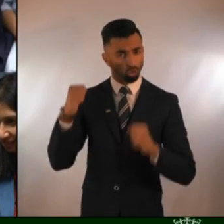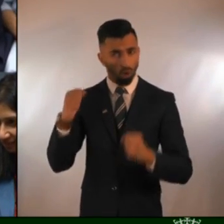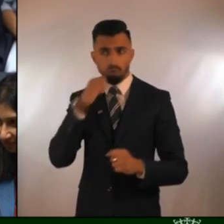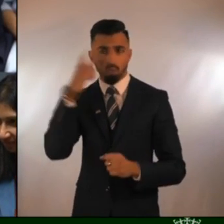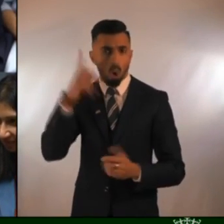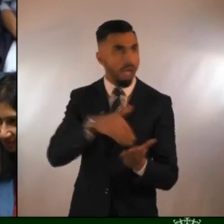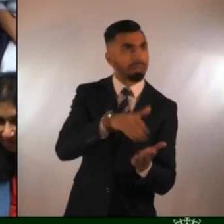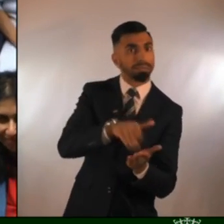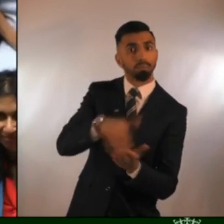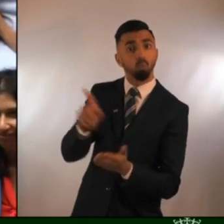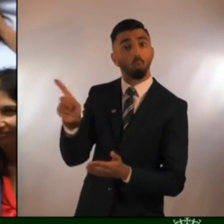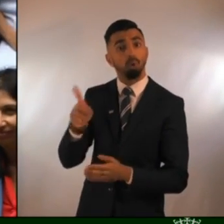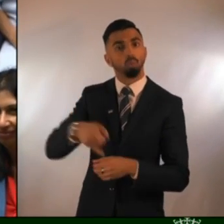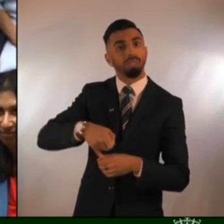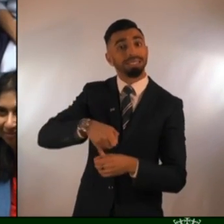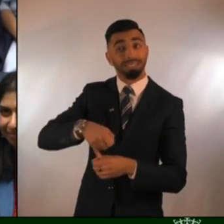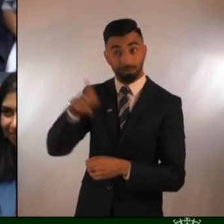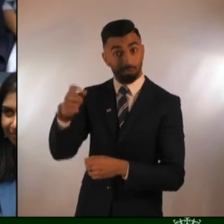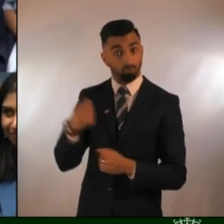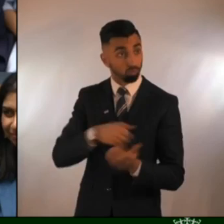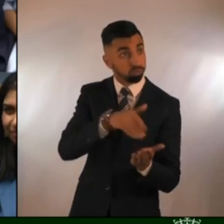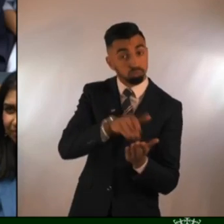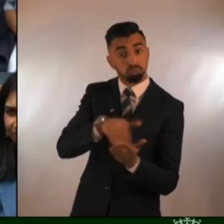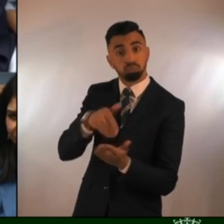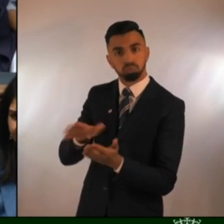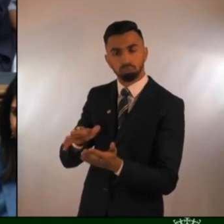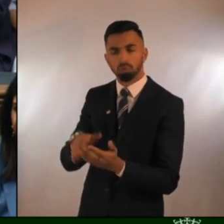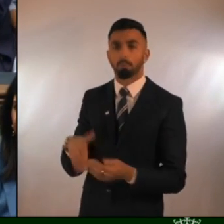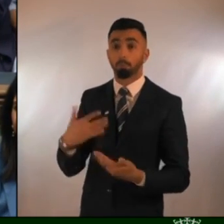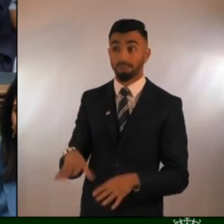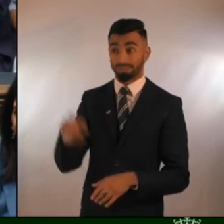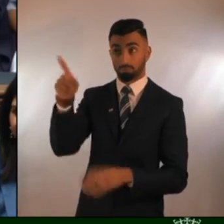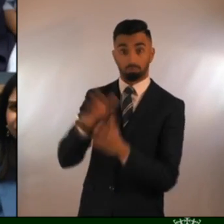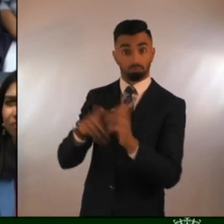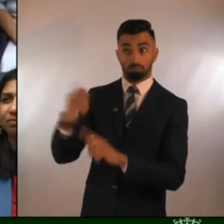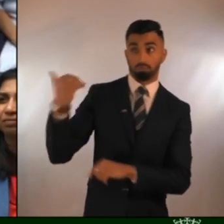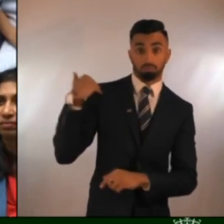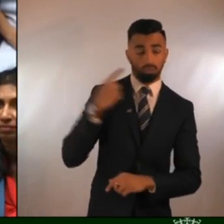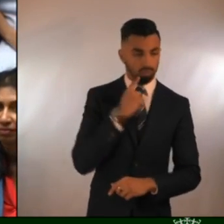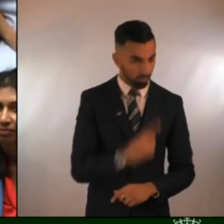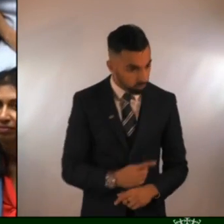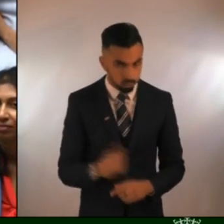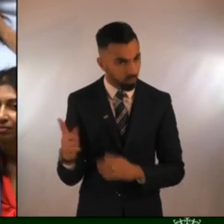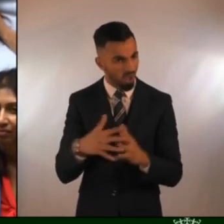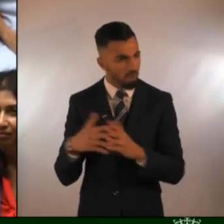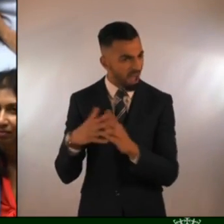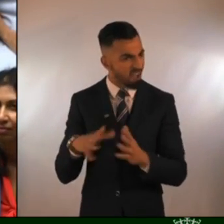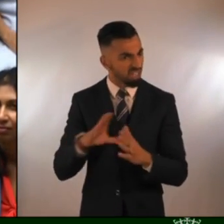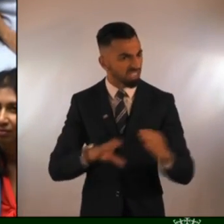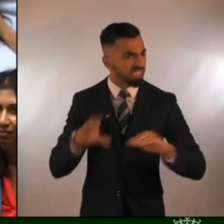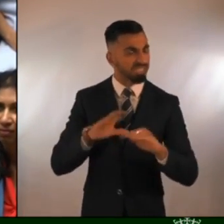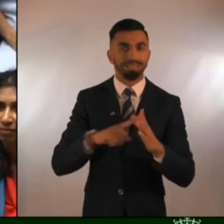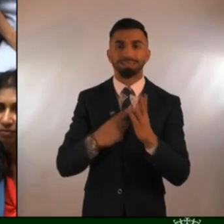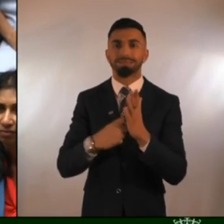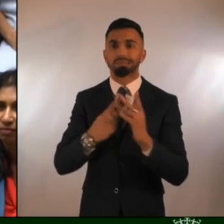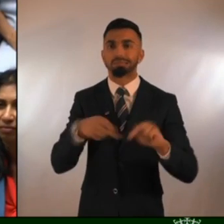for Moray, have highlighted to me the impact that the recent US tariffs are having. We will continue to lobby the US government to